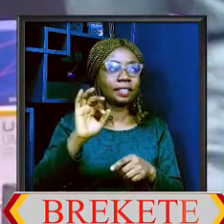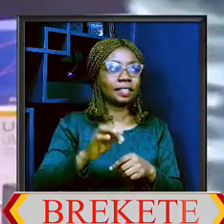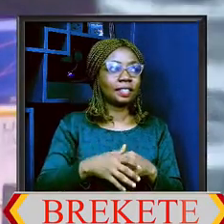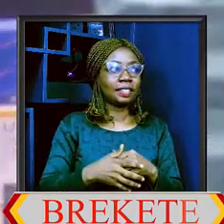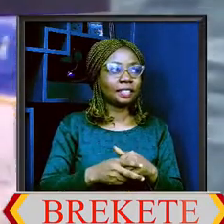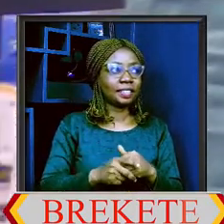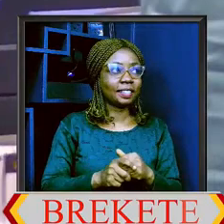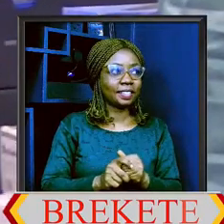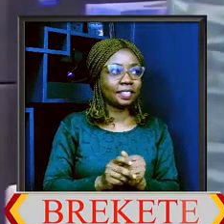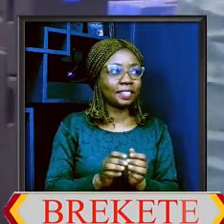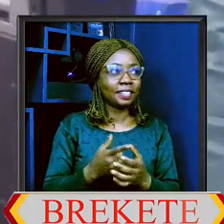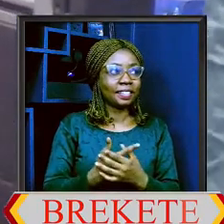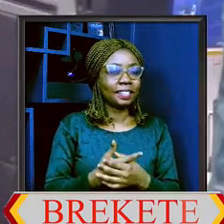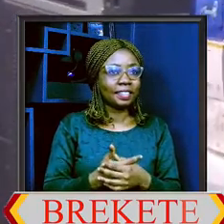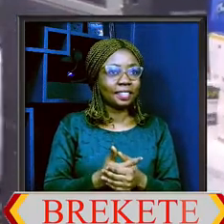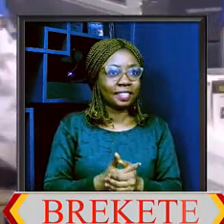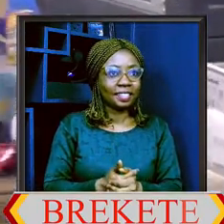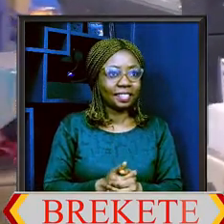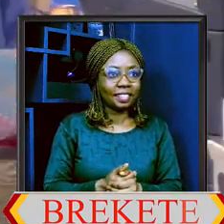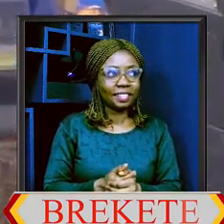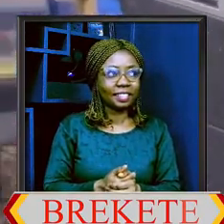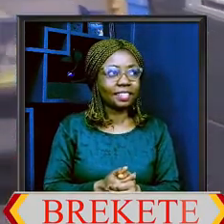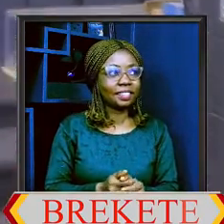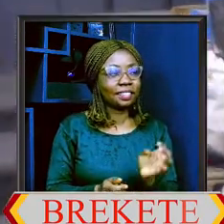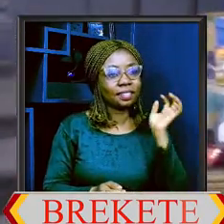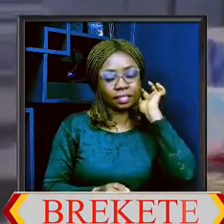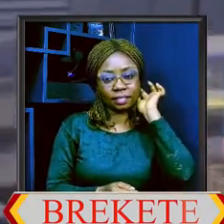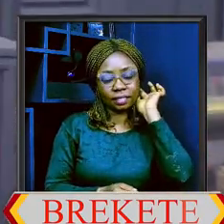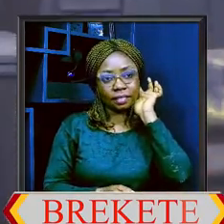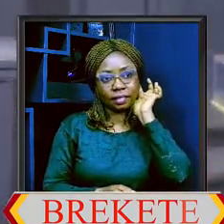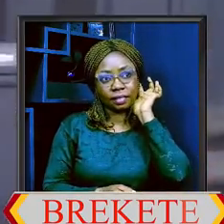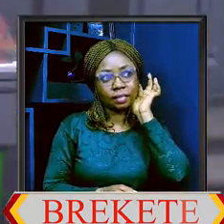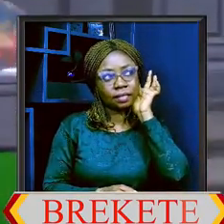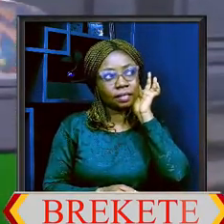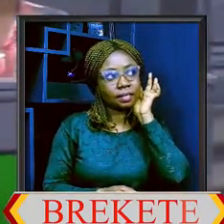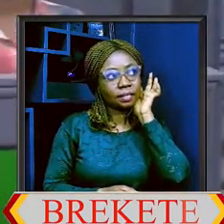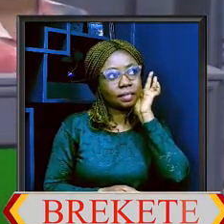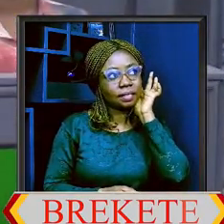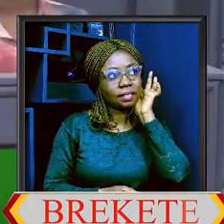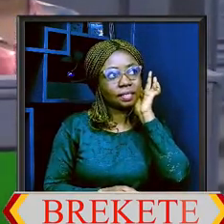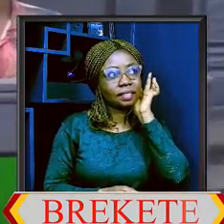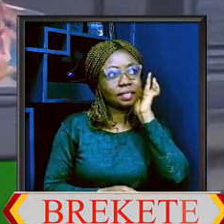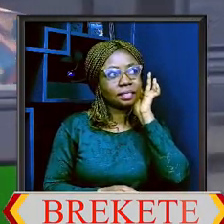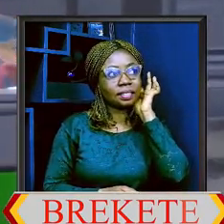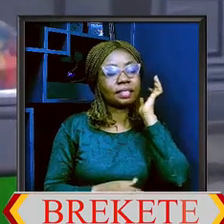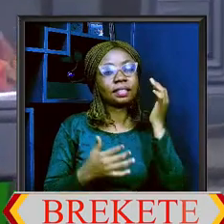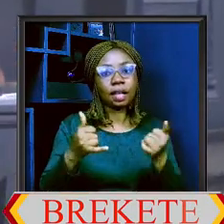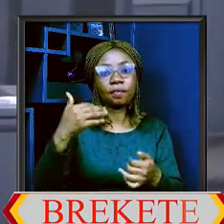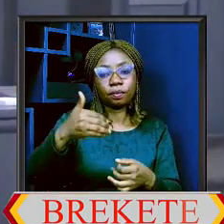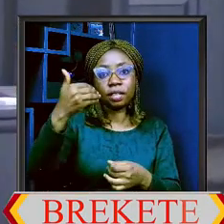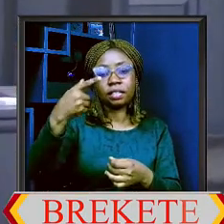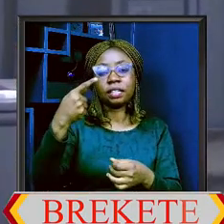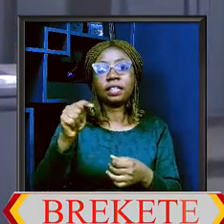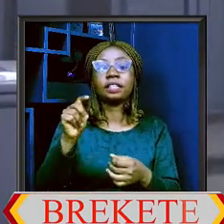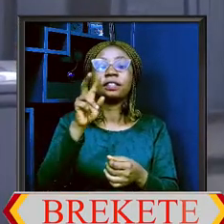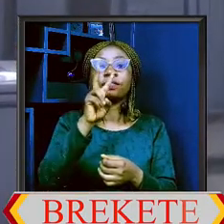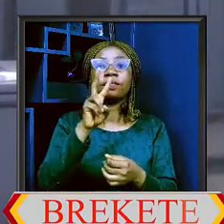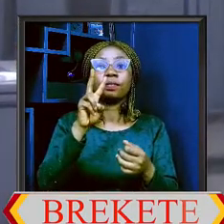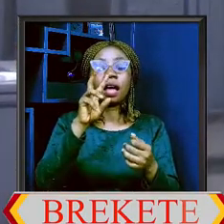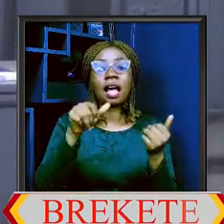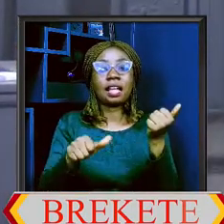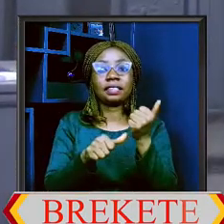it's okay then the next is the Deputy Vice Chancellor academic Professor